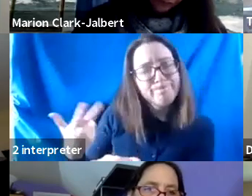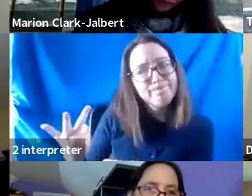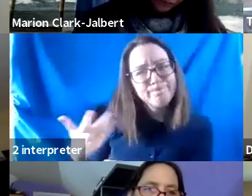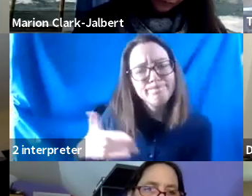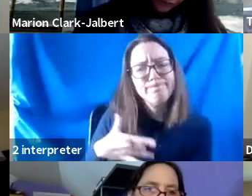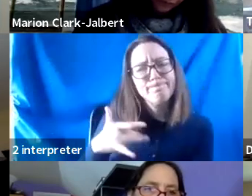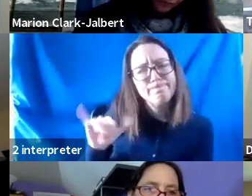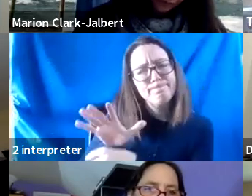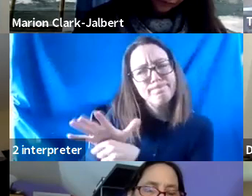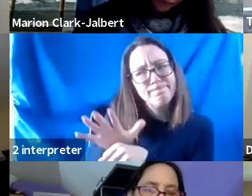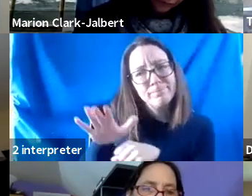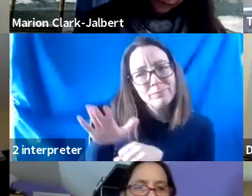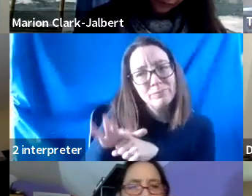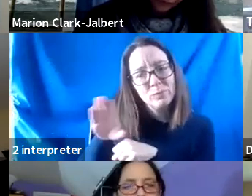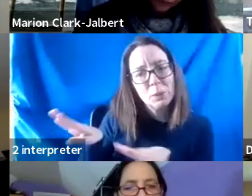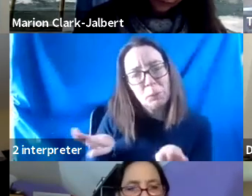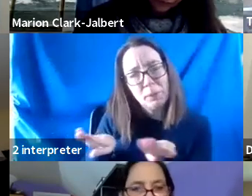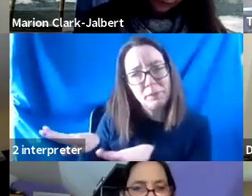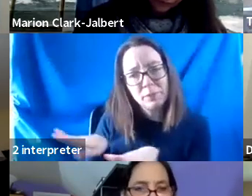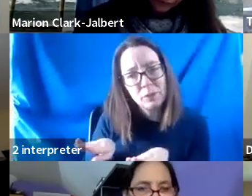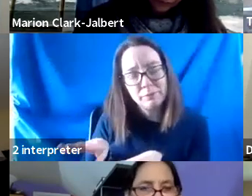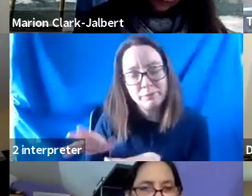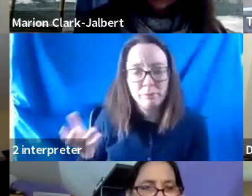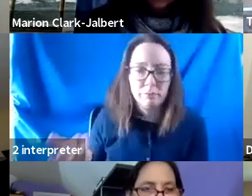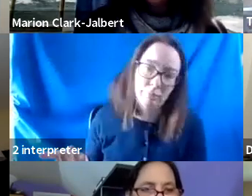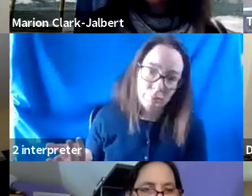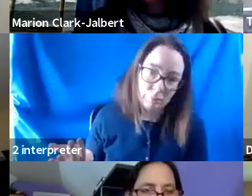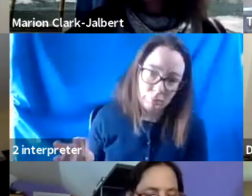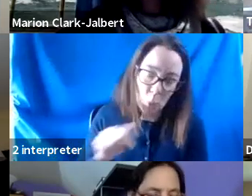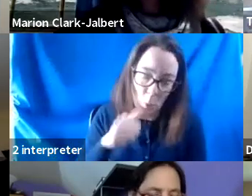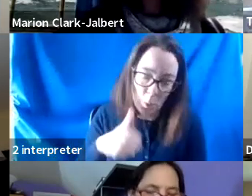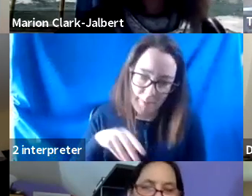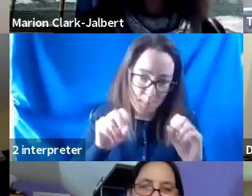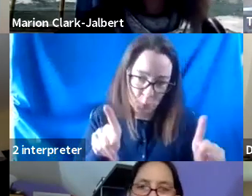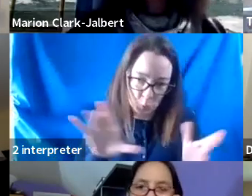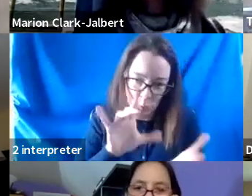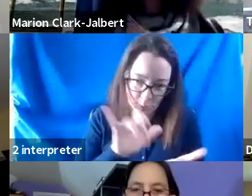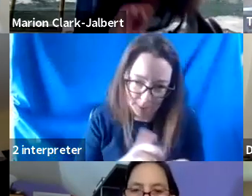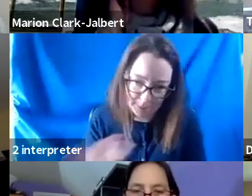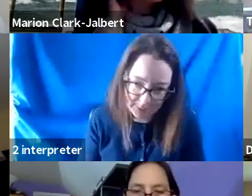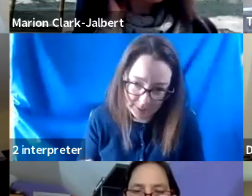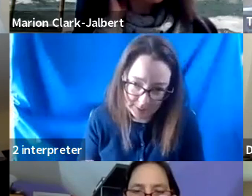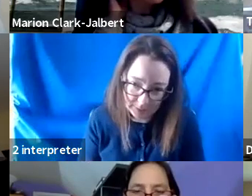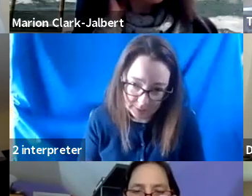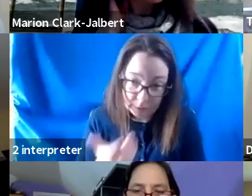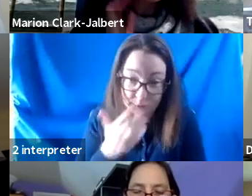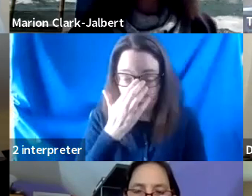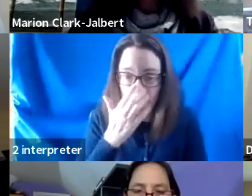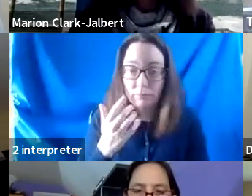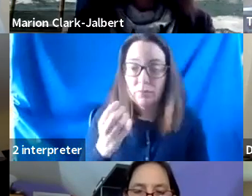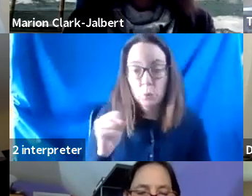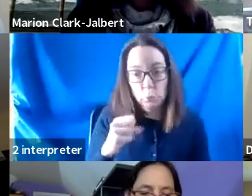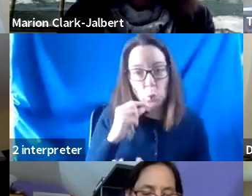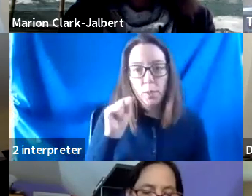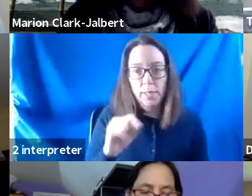and behaviors that tell us that calling in isn't going to work, and we don't have the opportunity to do it. So maybe all we can do is in social